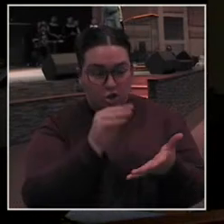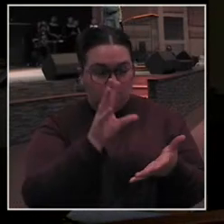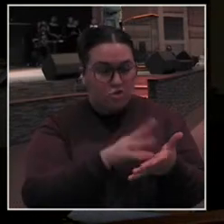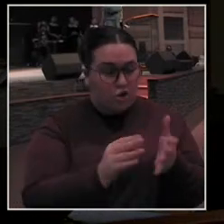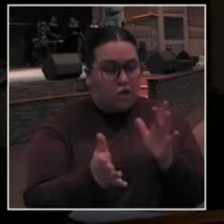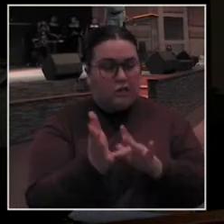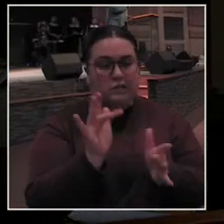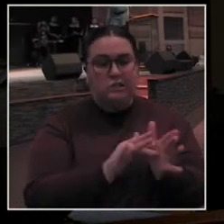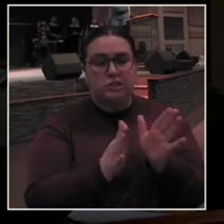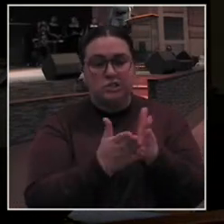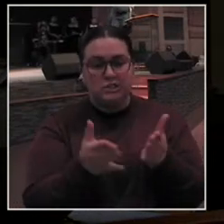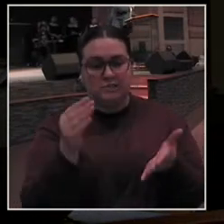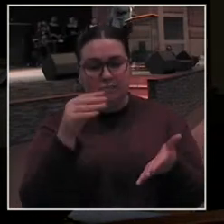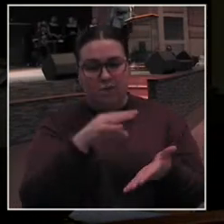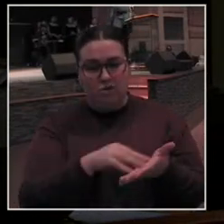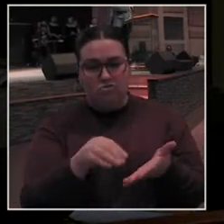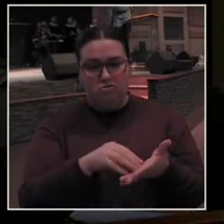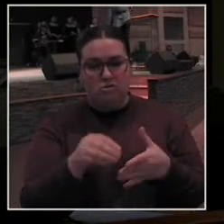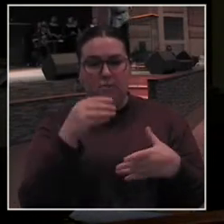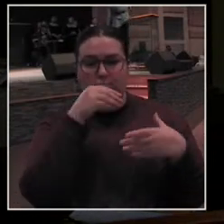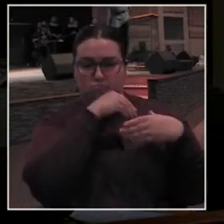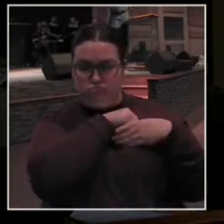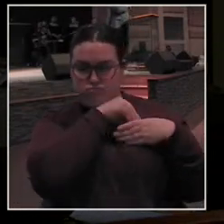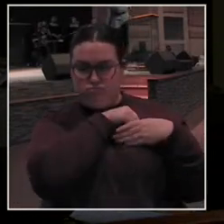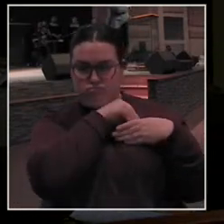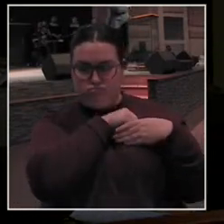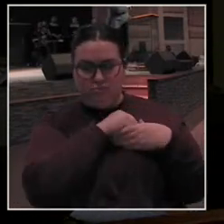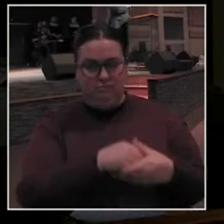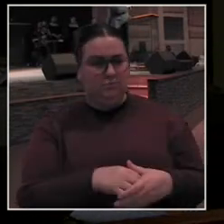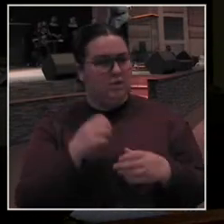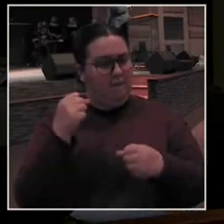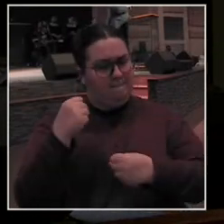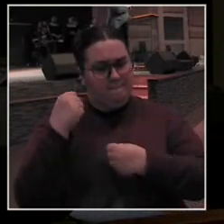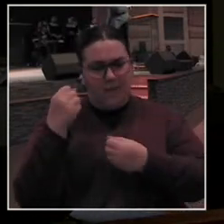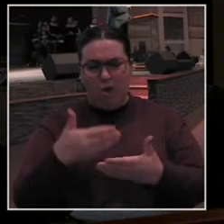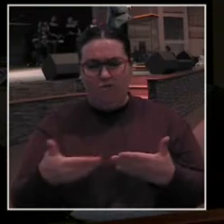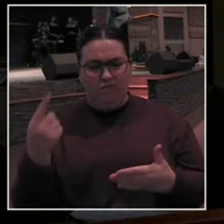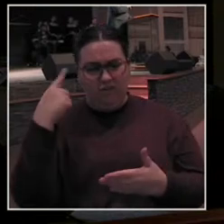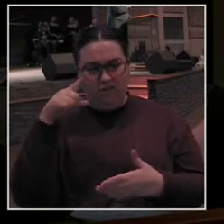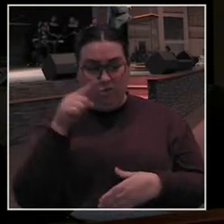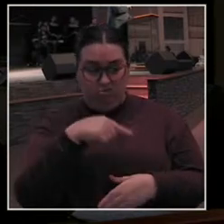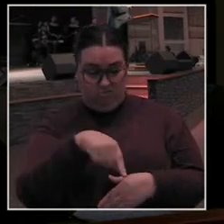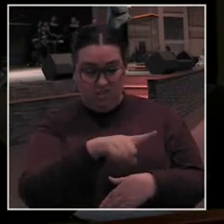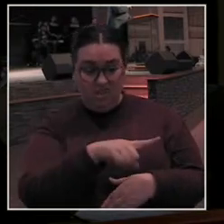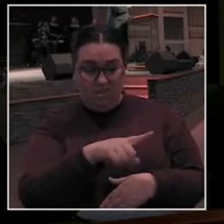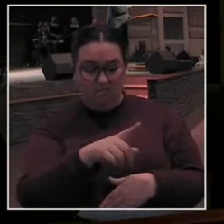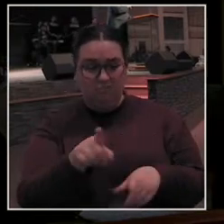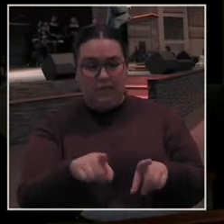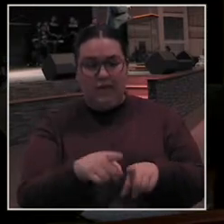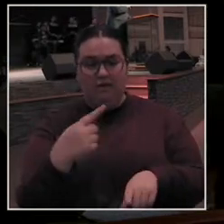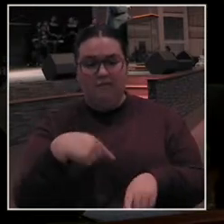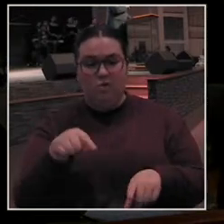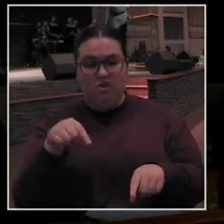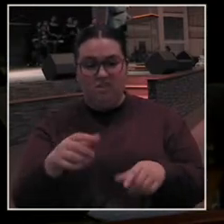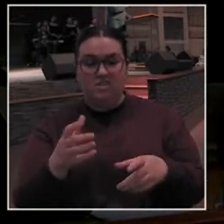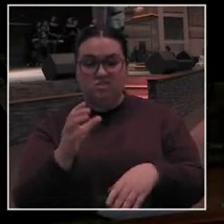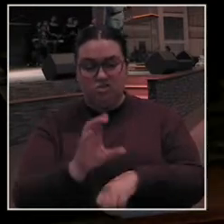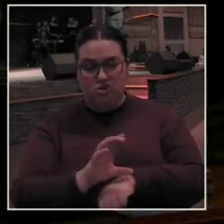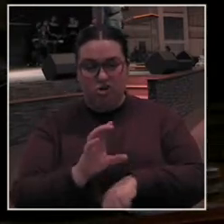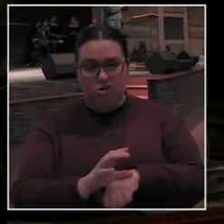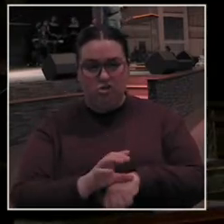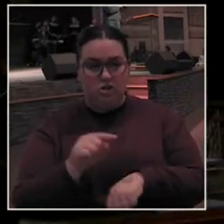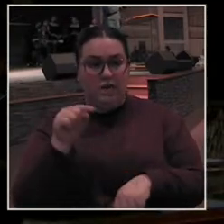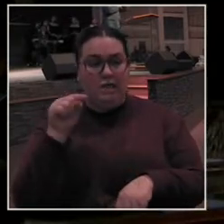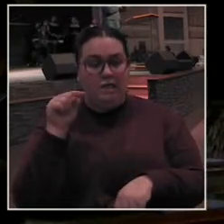heart. What a powerful thing that is for them and for this church at large. Senior Bible Quizzing Extravaganza is happening